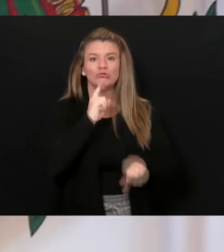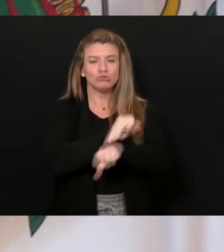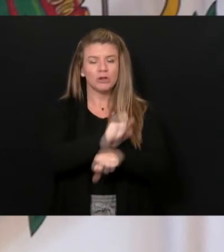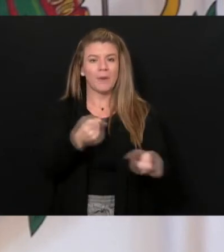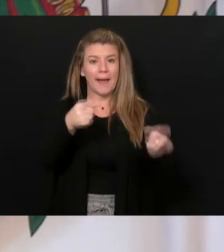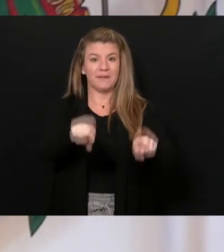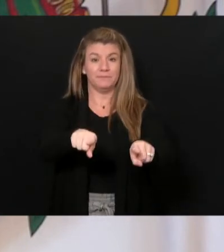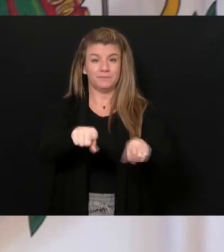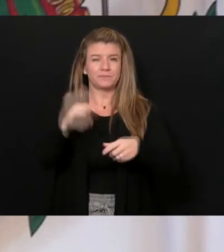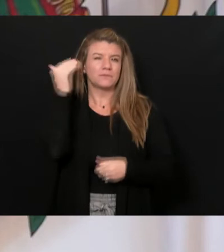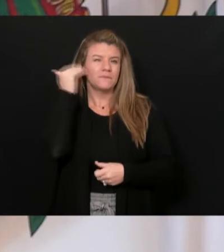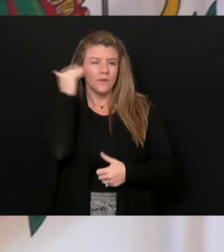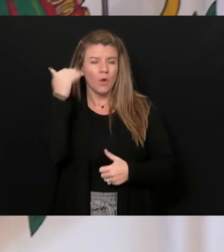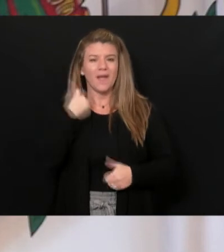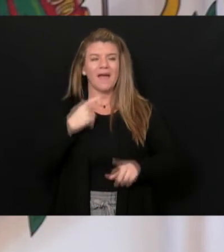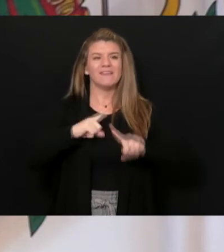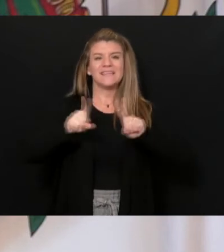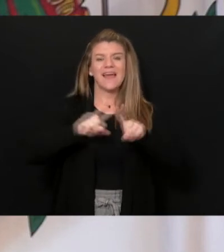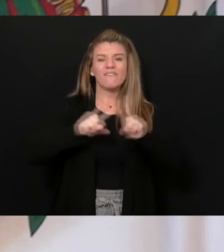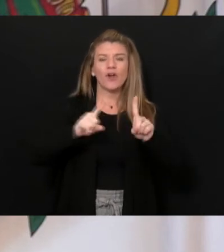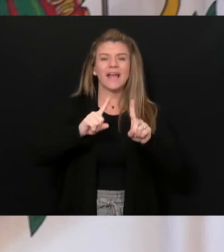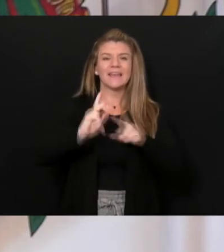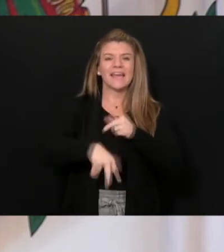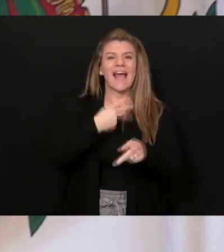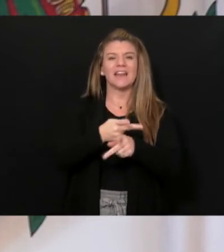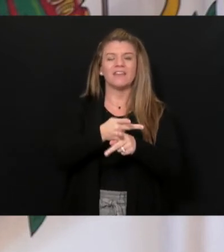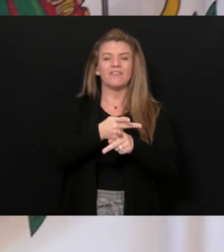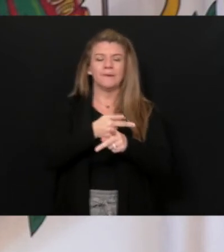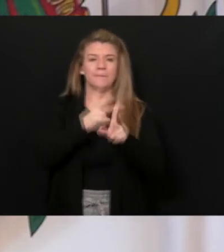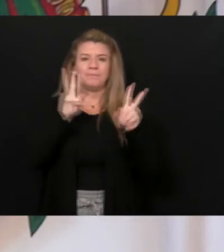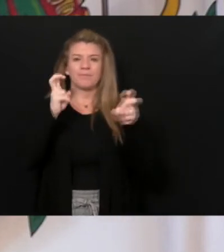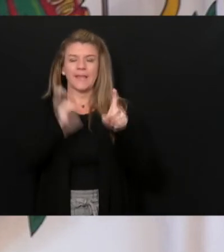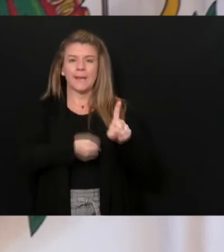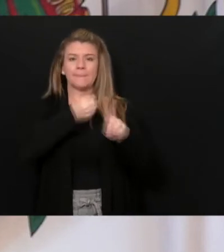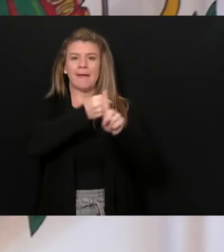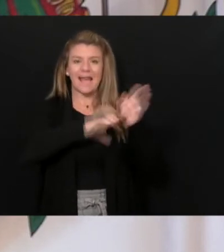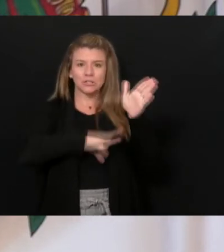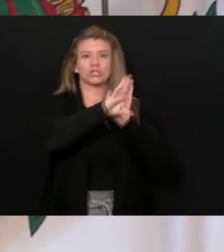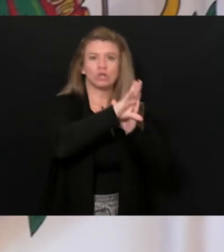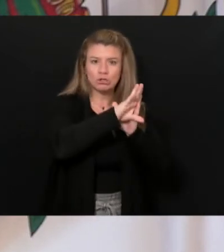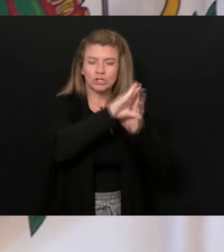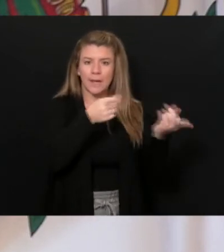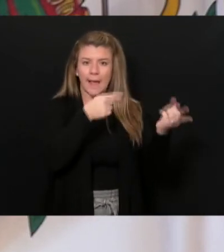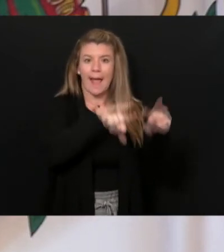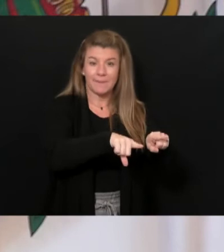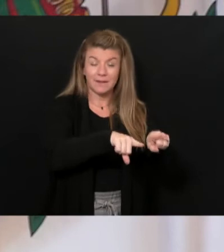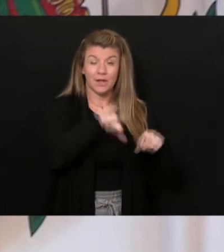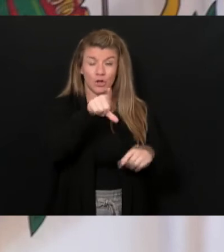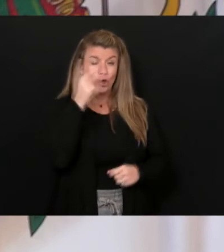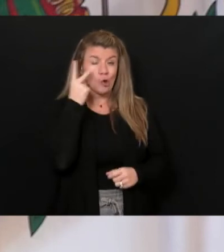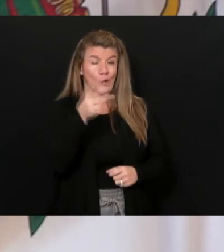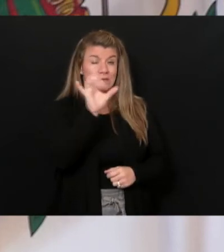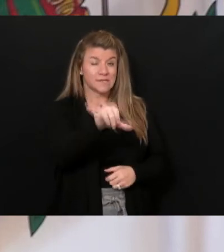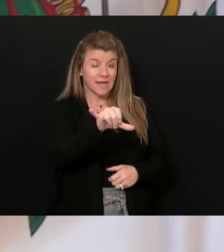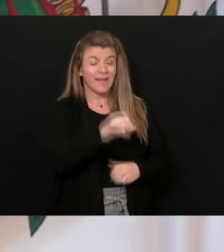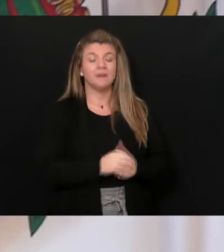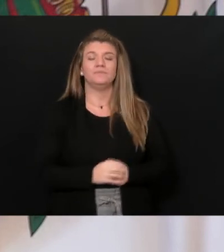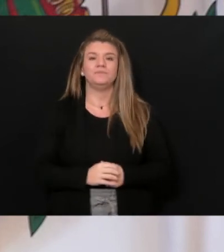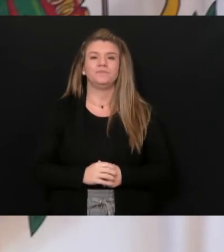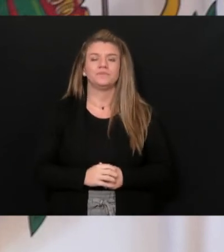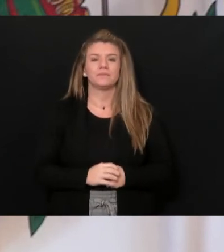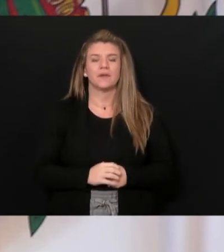There's been different surges that have happened, and you'll see that in just a few minutes. But let me just kind